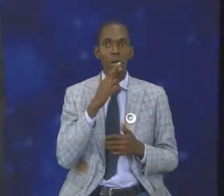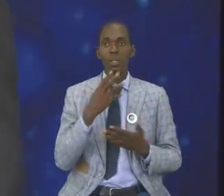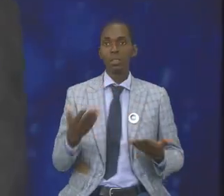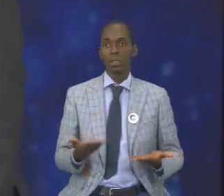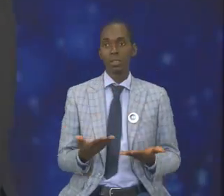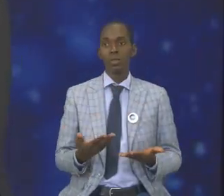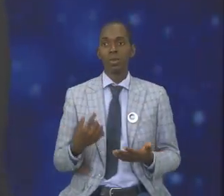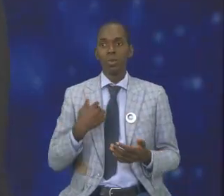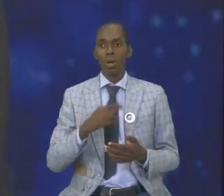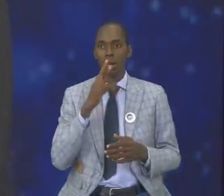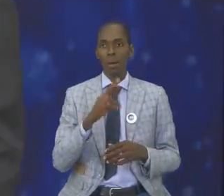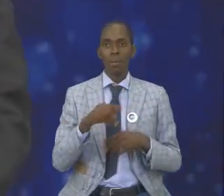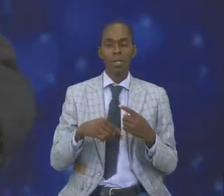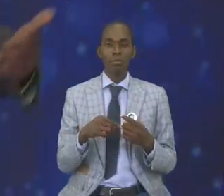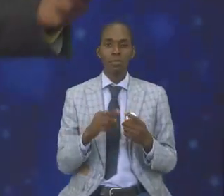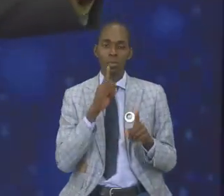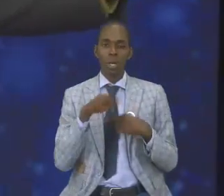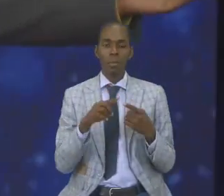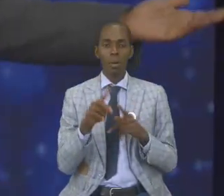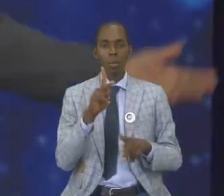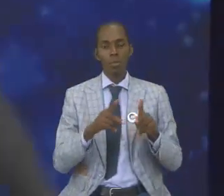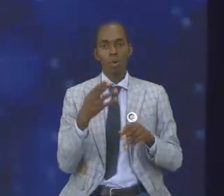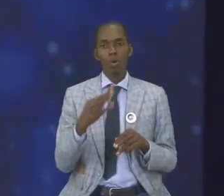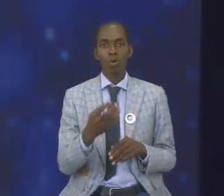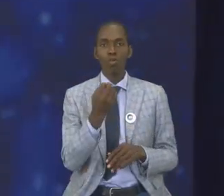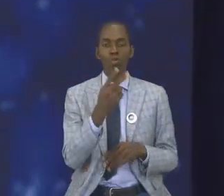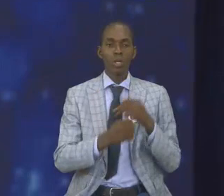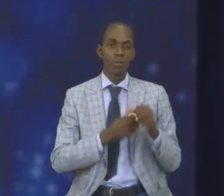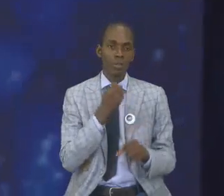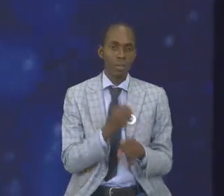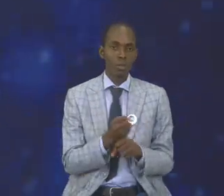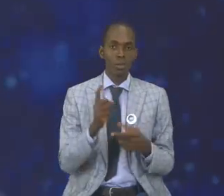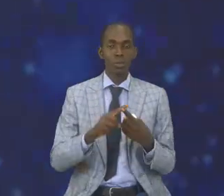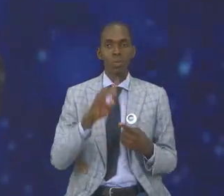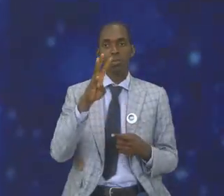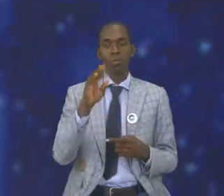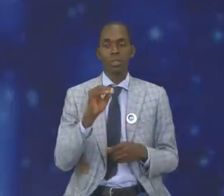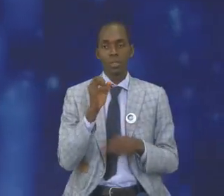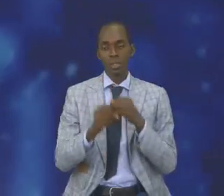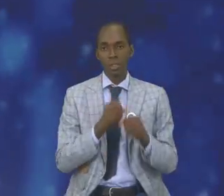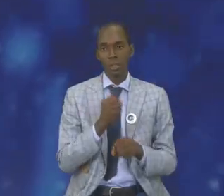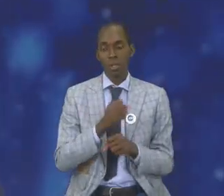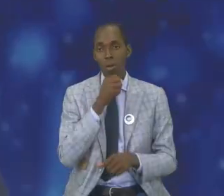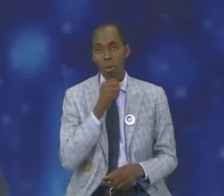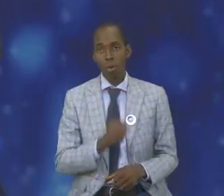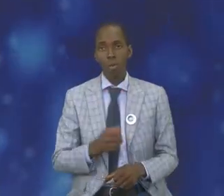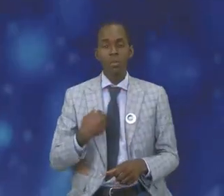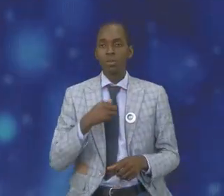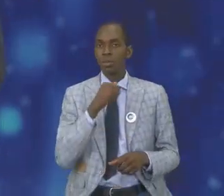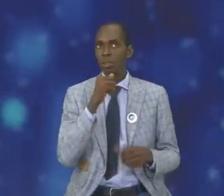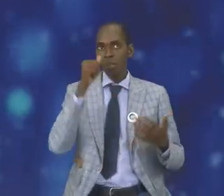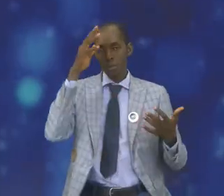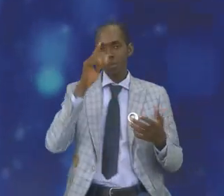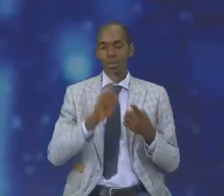about 12 years of age to 40 years of age. And so you don't expect, I'm only going to be talking